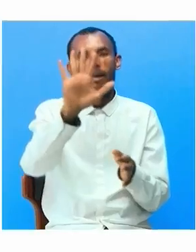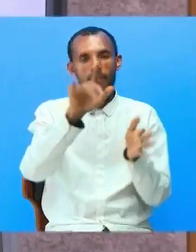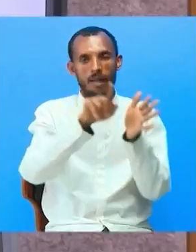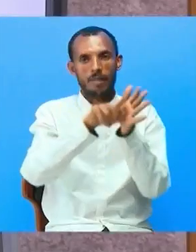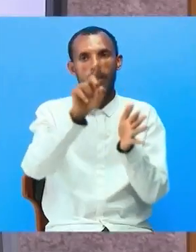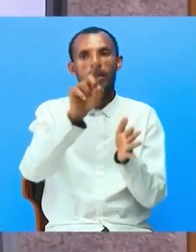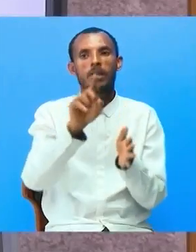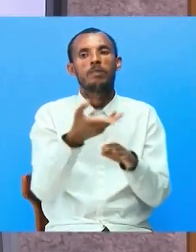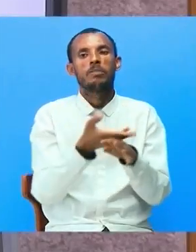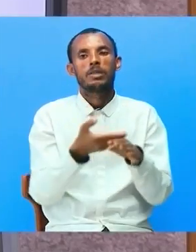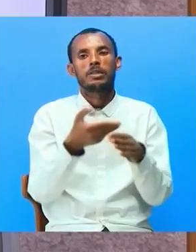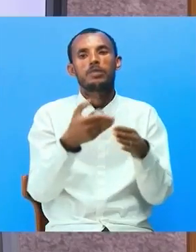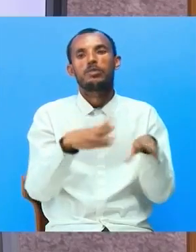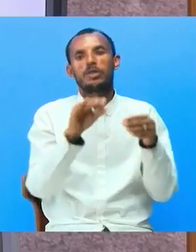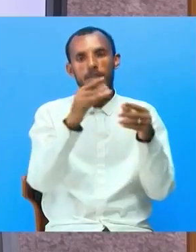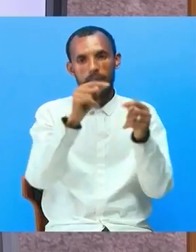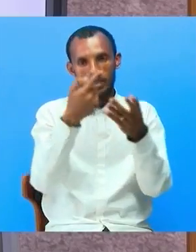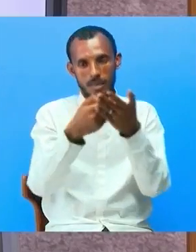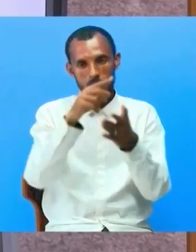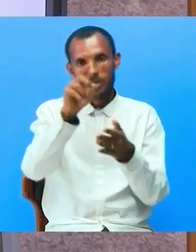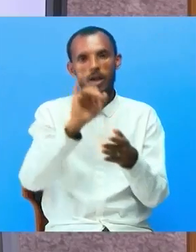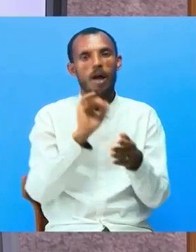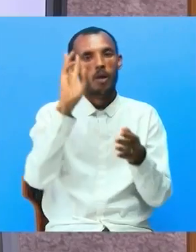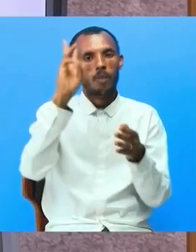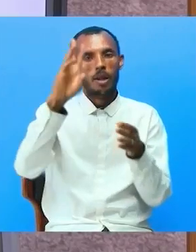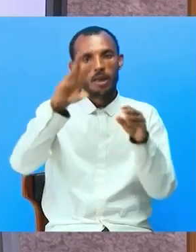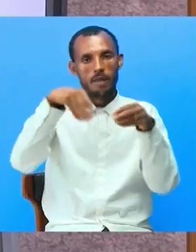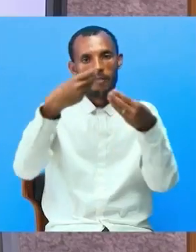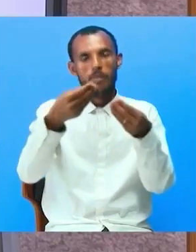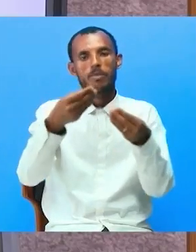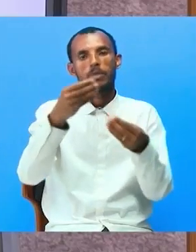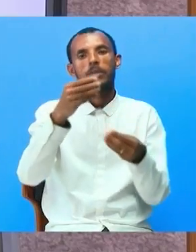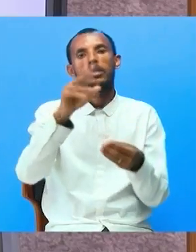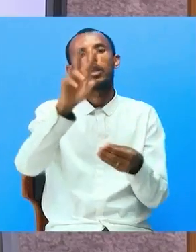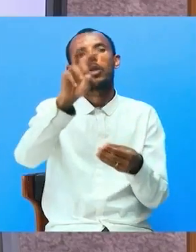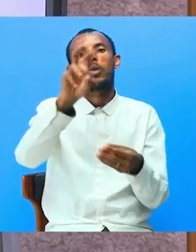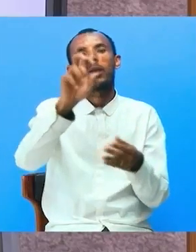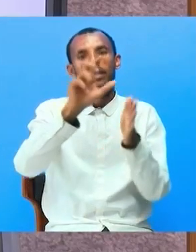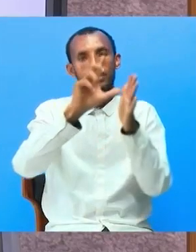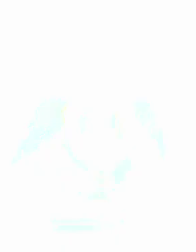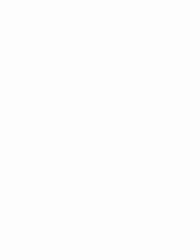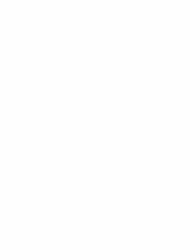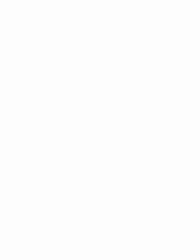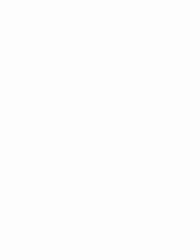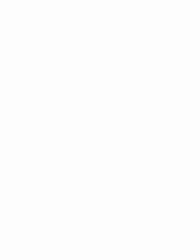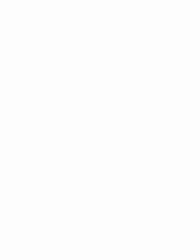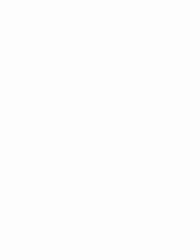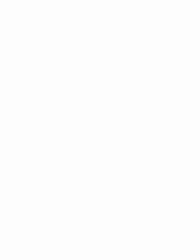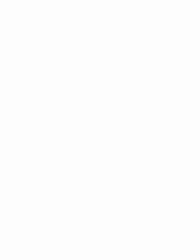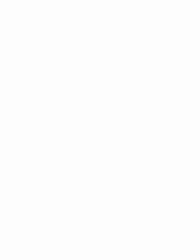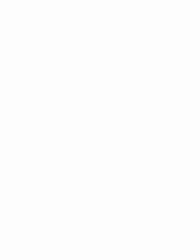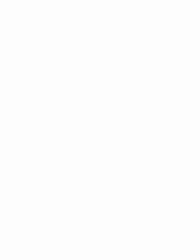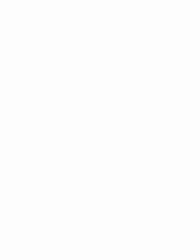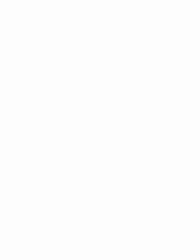Please, students, try this question. I'll give you 20 seconds for this.